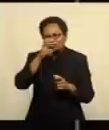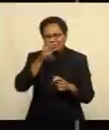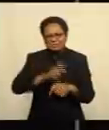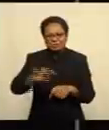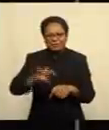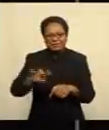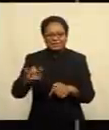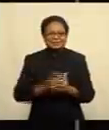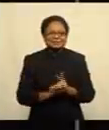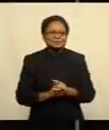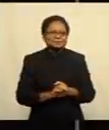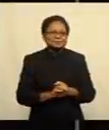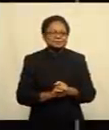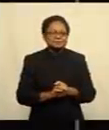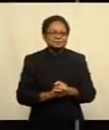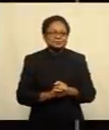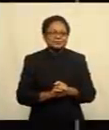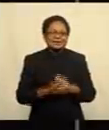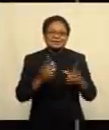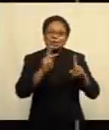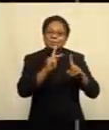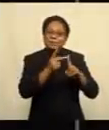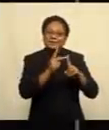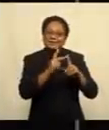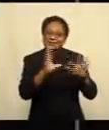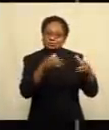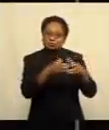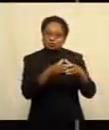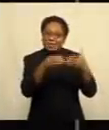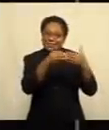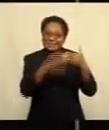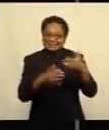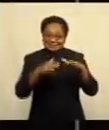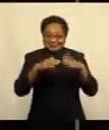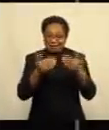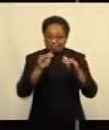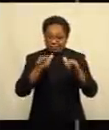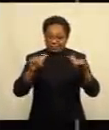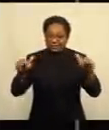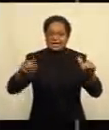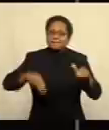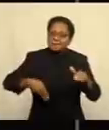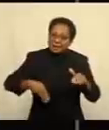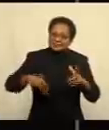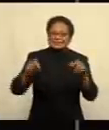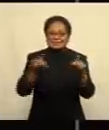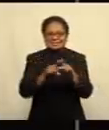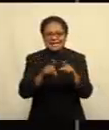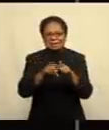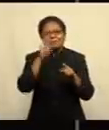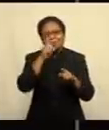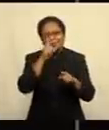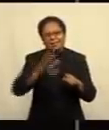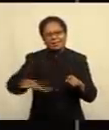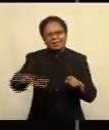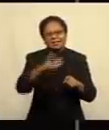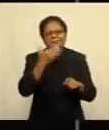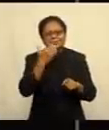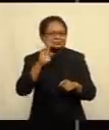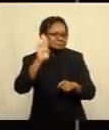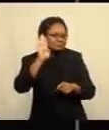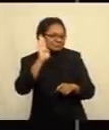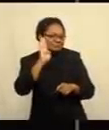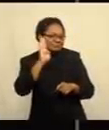News. Political party leaders are calling on their members and the public to strictly adhere to COVID-19